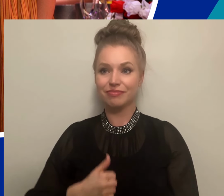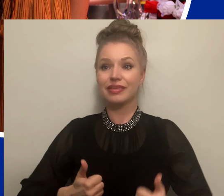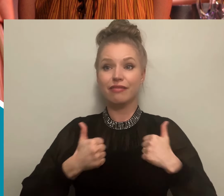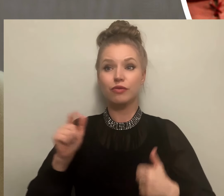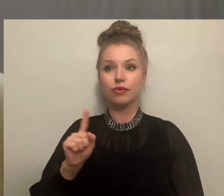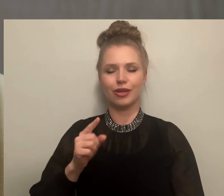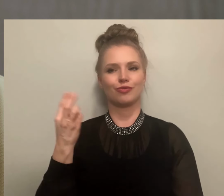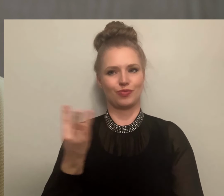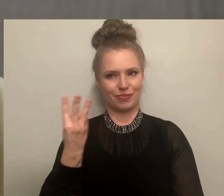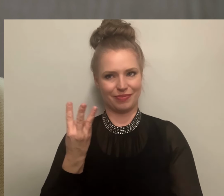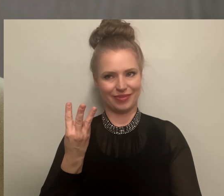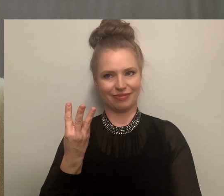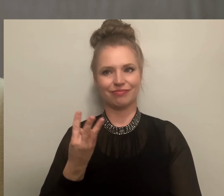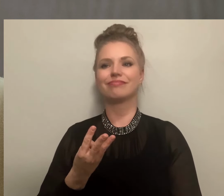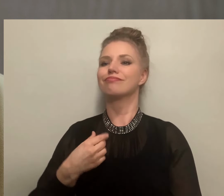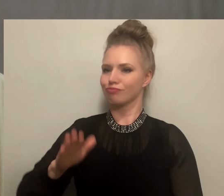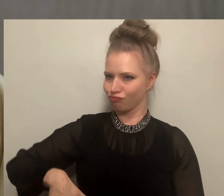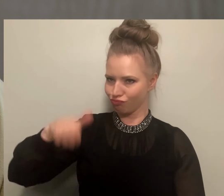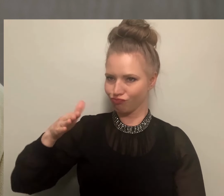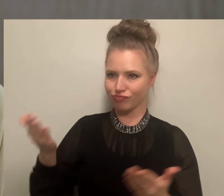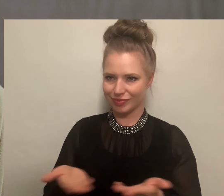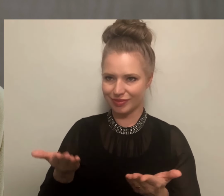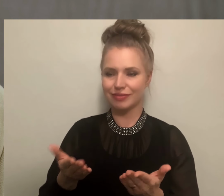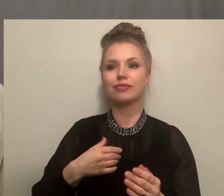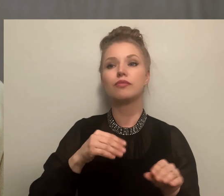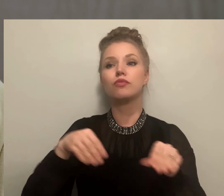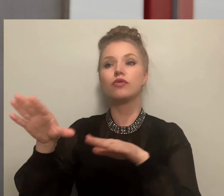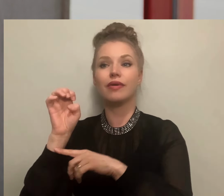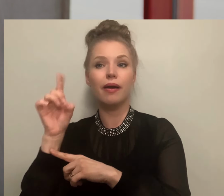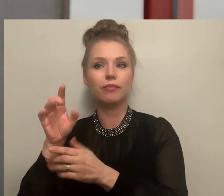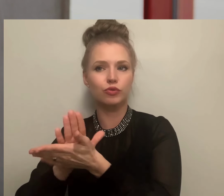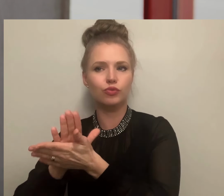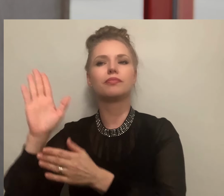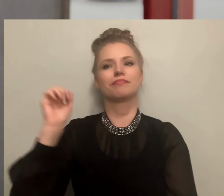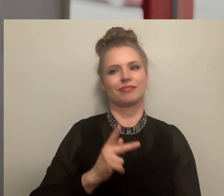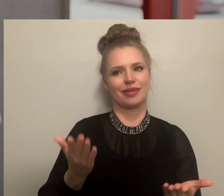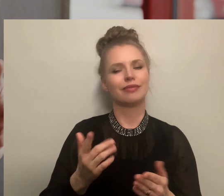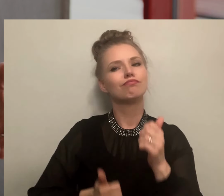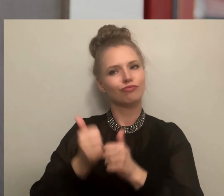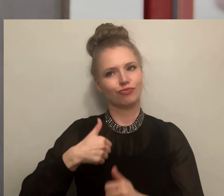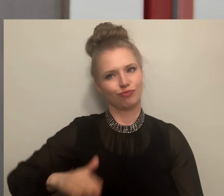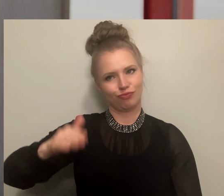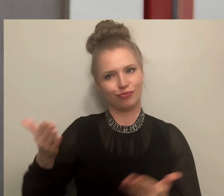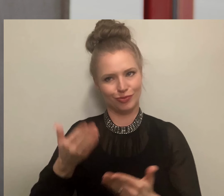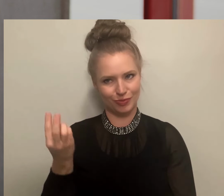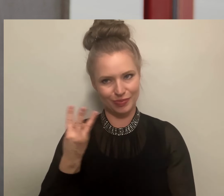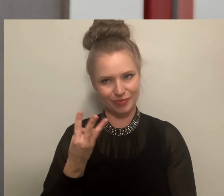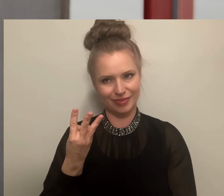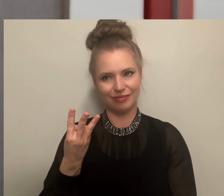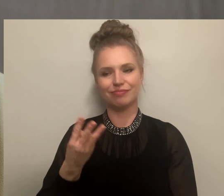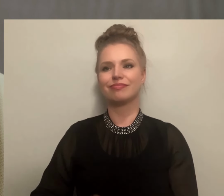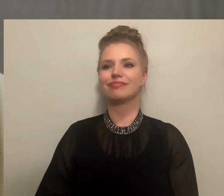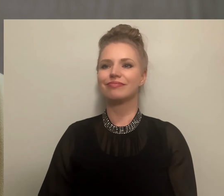I live in Winnipeg. I was born and raised. I left for a little bit to go to Edmonton for school, but I've predominantly established my career in